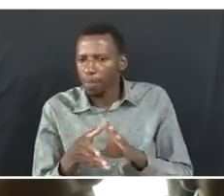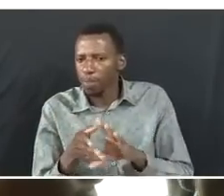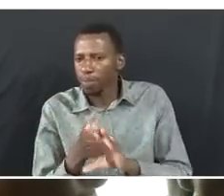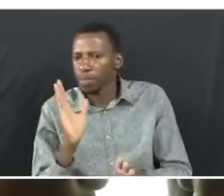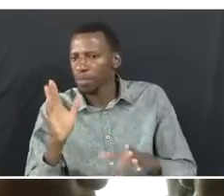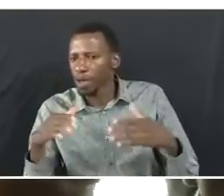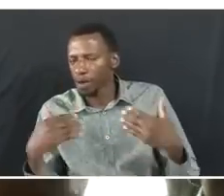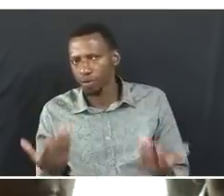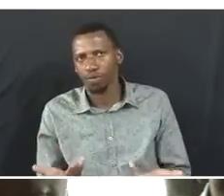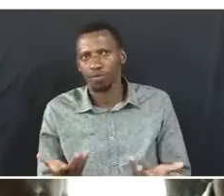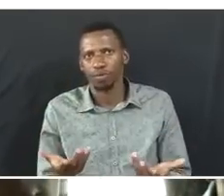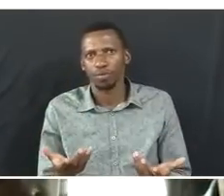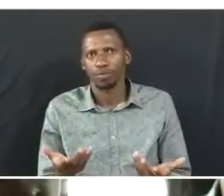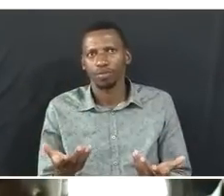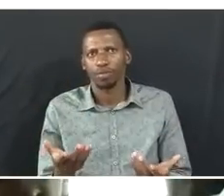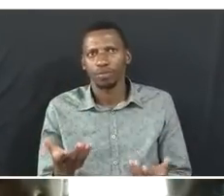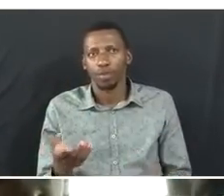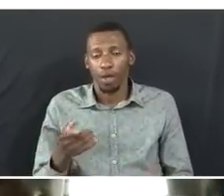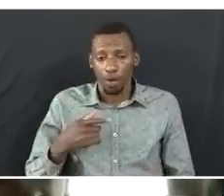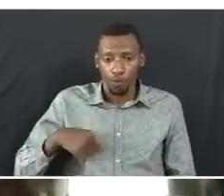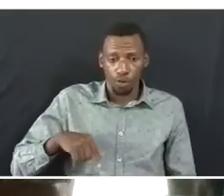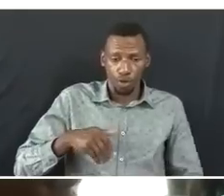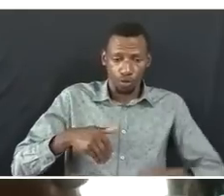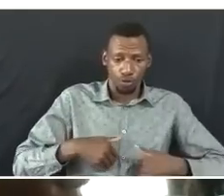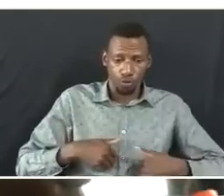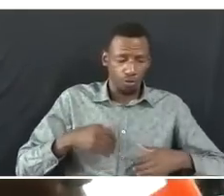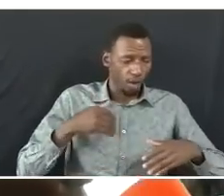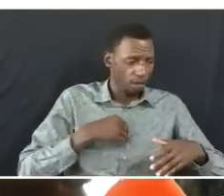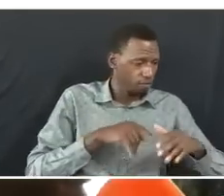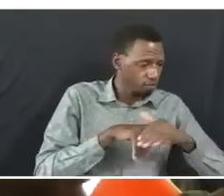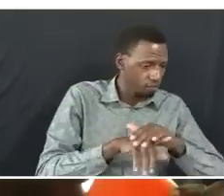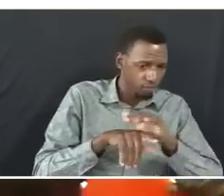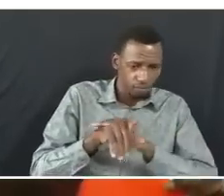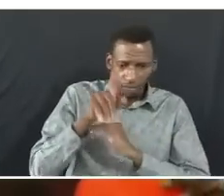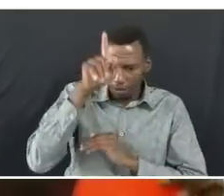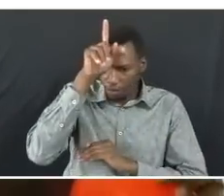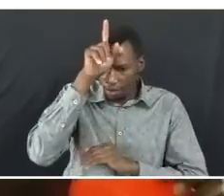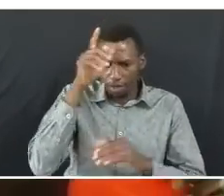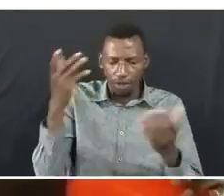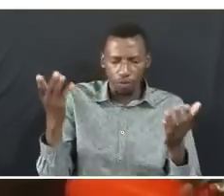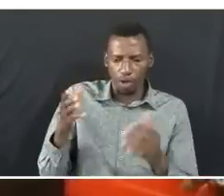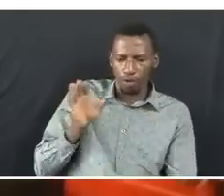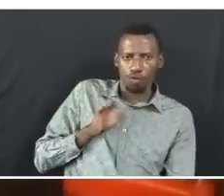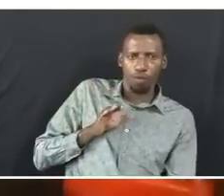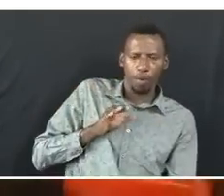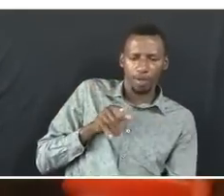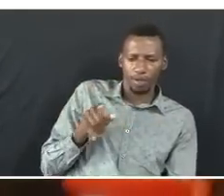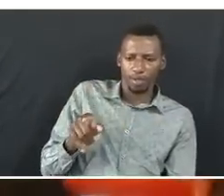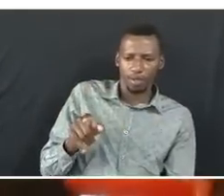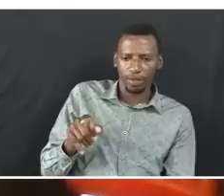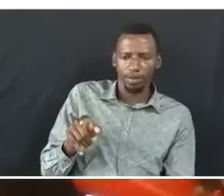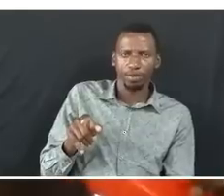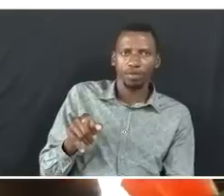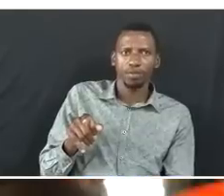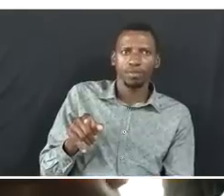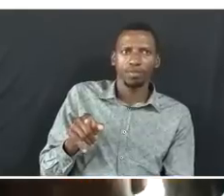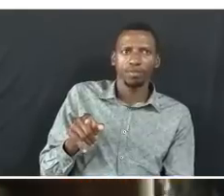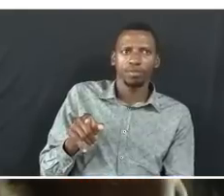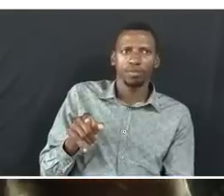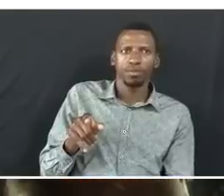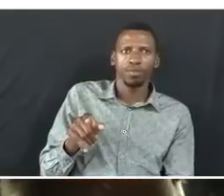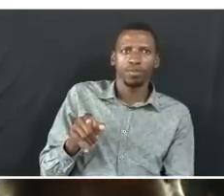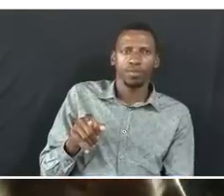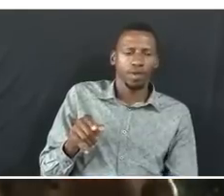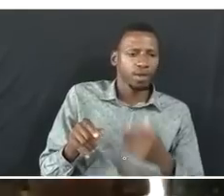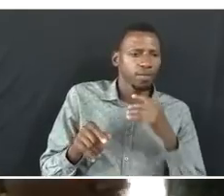gone ministry to villages where those ladies are already, as the,